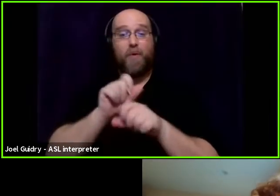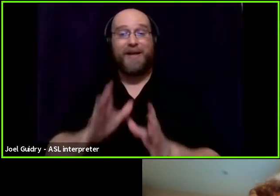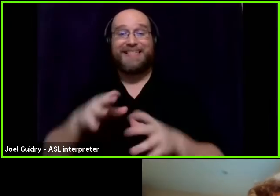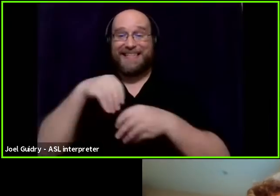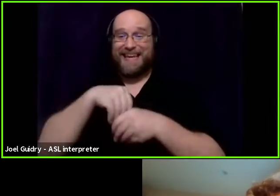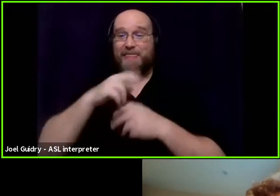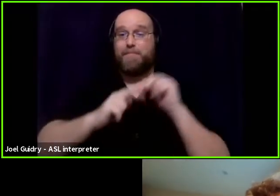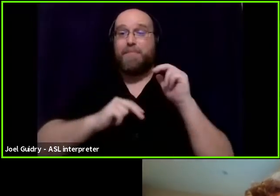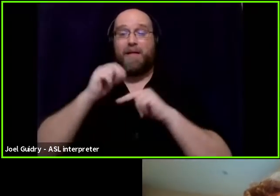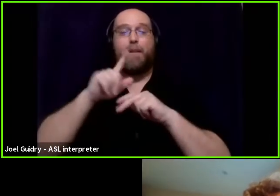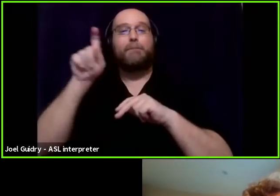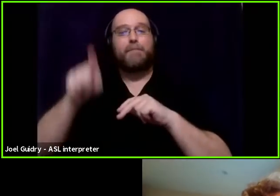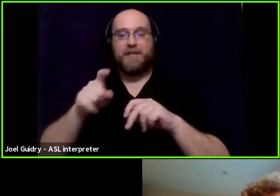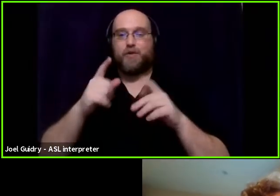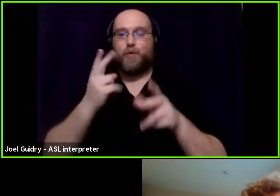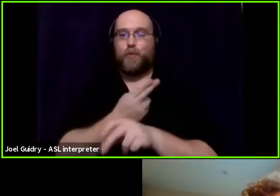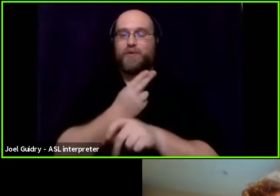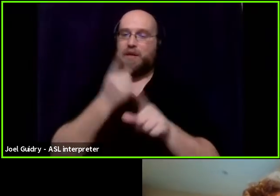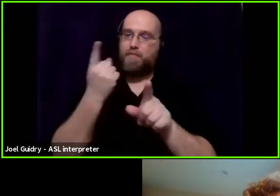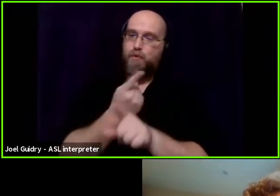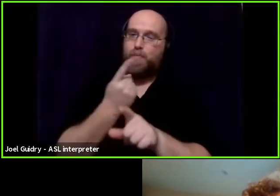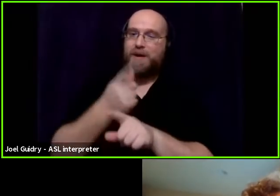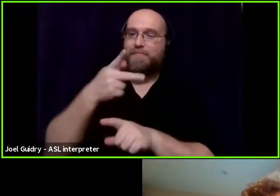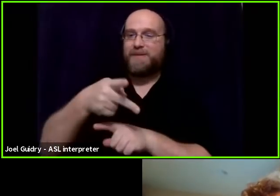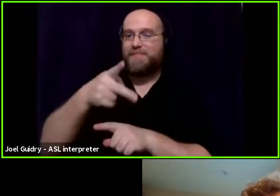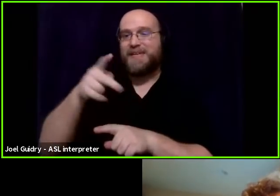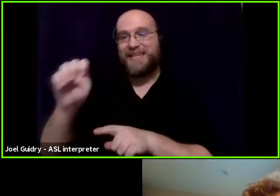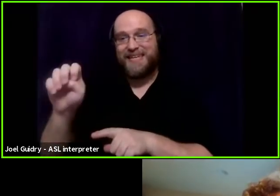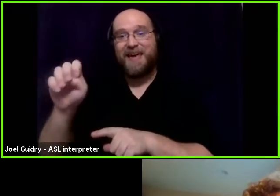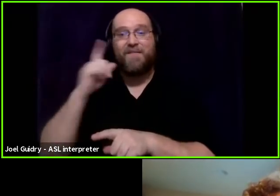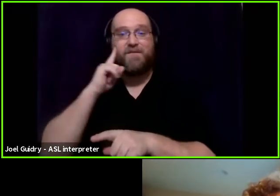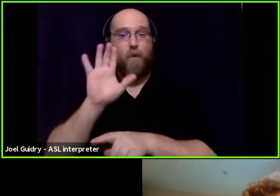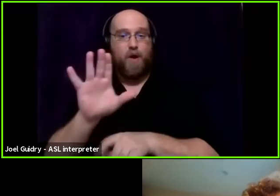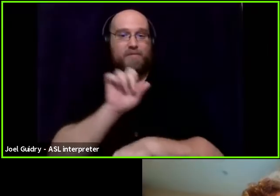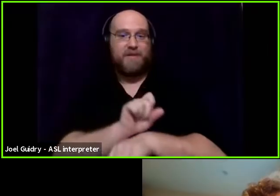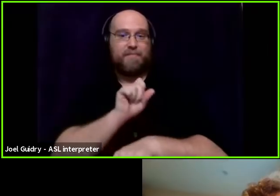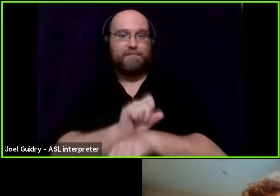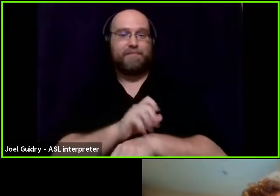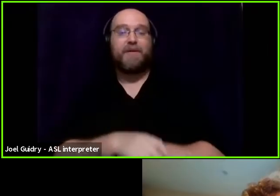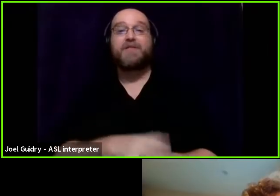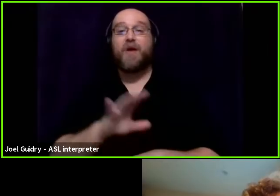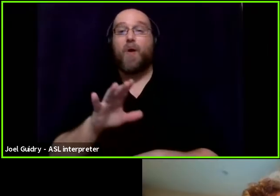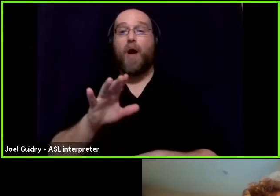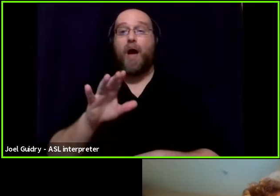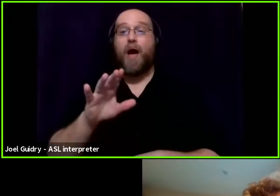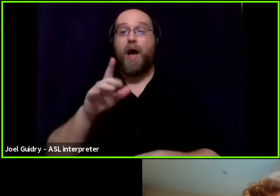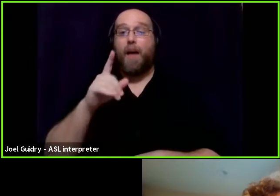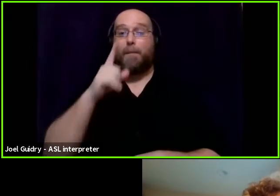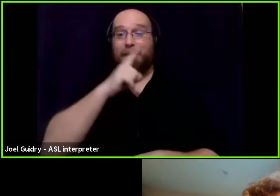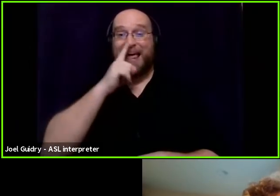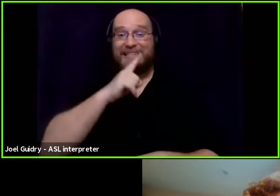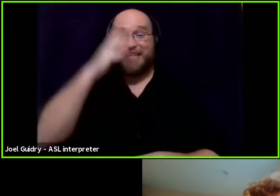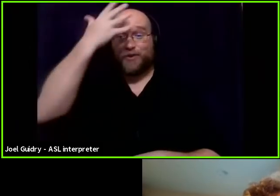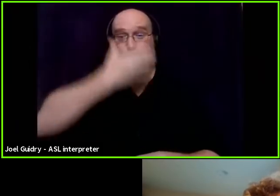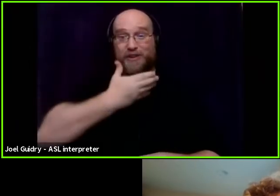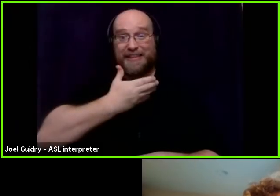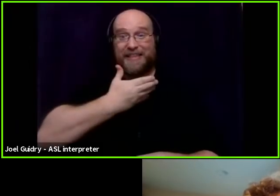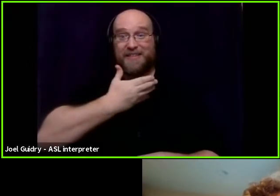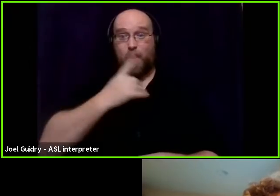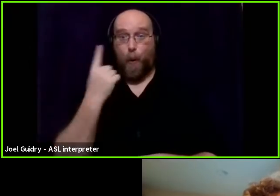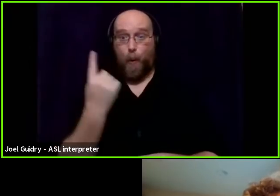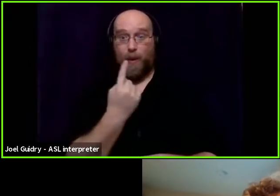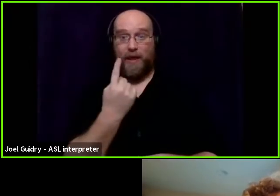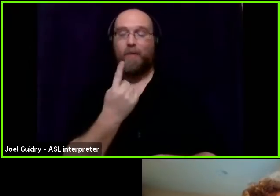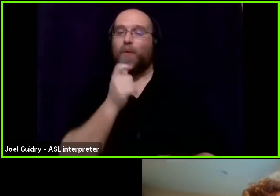for the task that they're doing. So plastic shields by themselves will not protect you at all. So that one's quite easy.